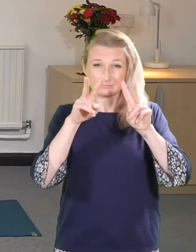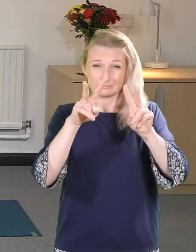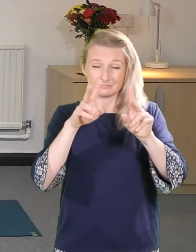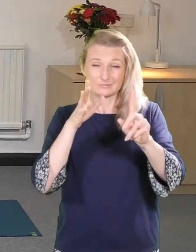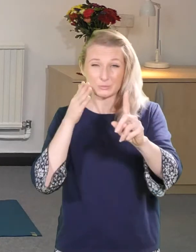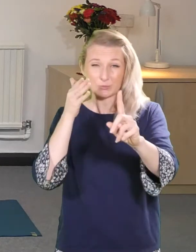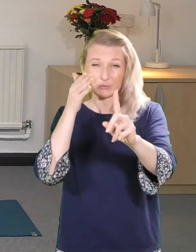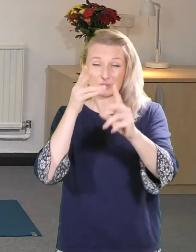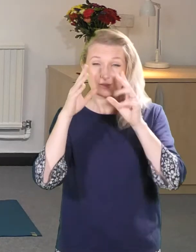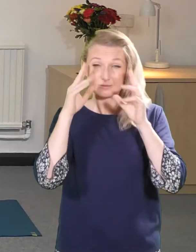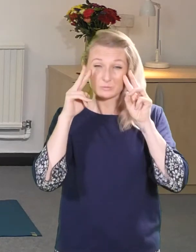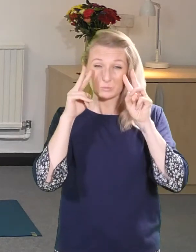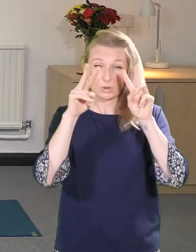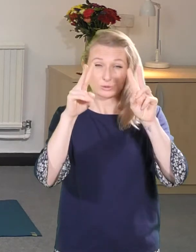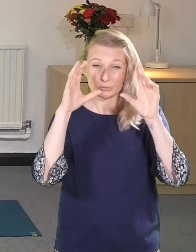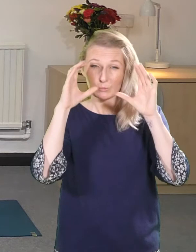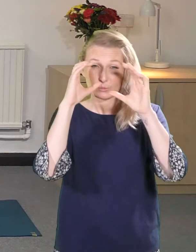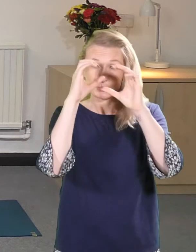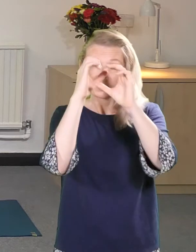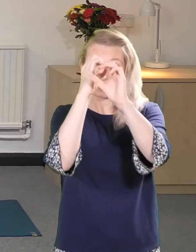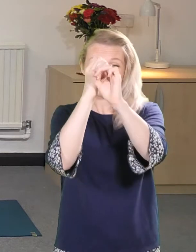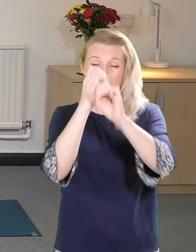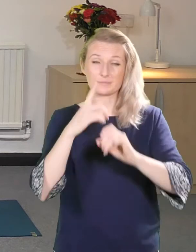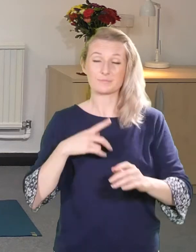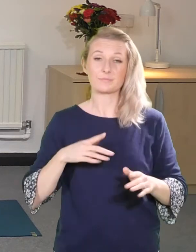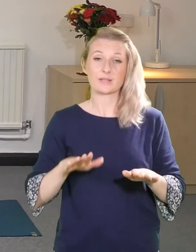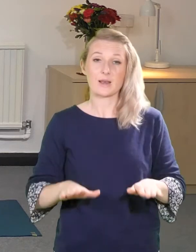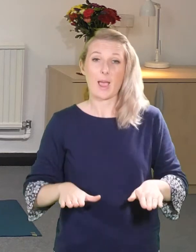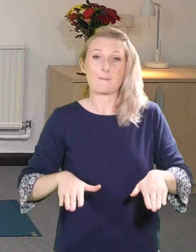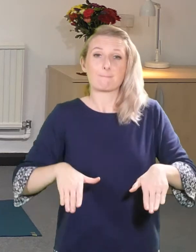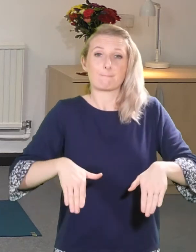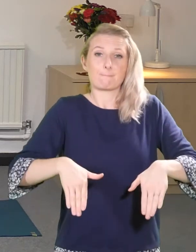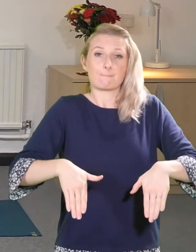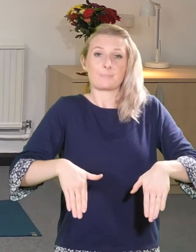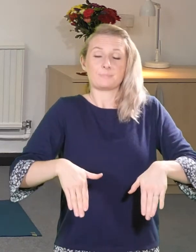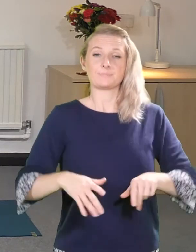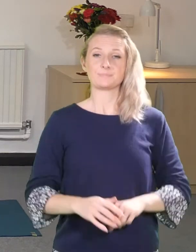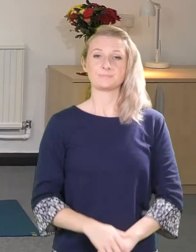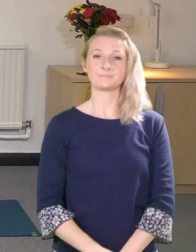to stay steady, and then rise up onto your toes.